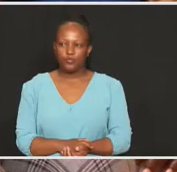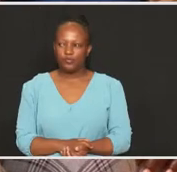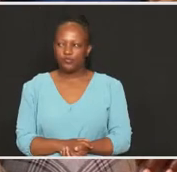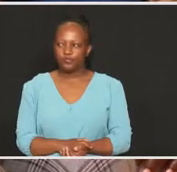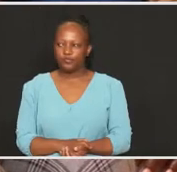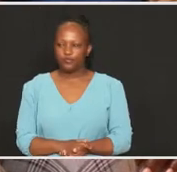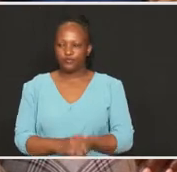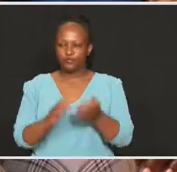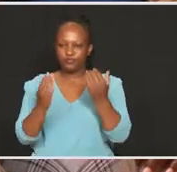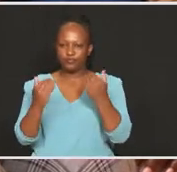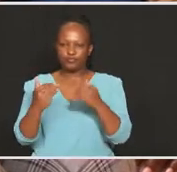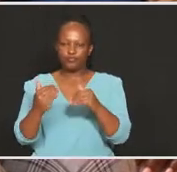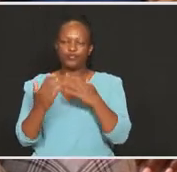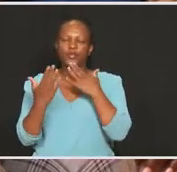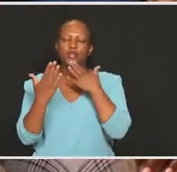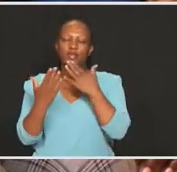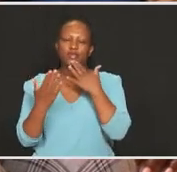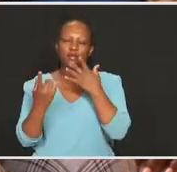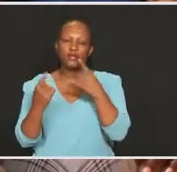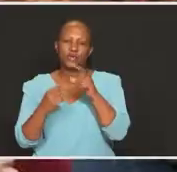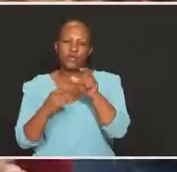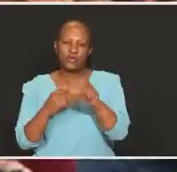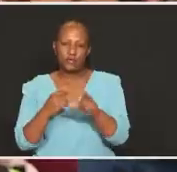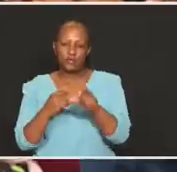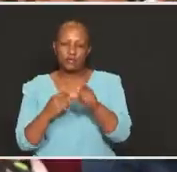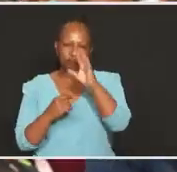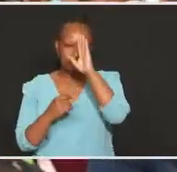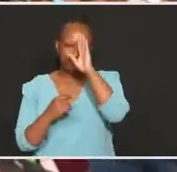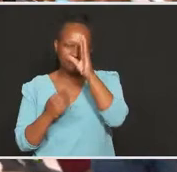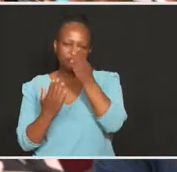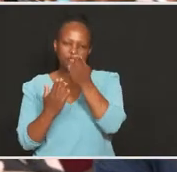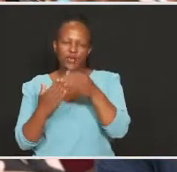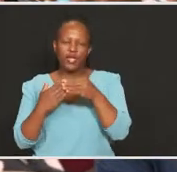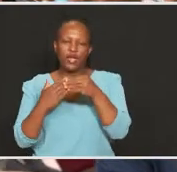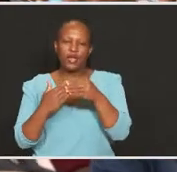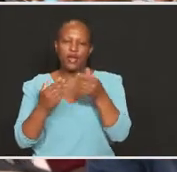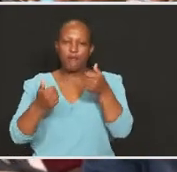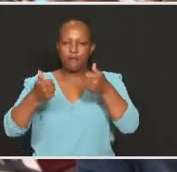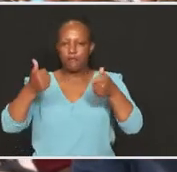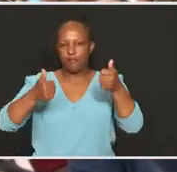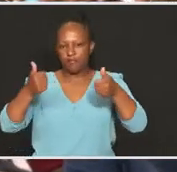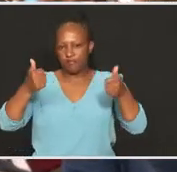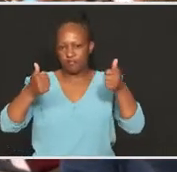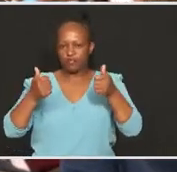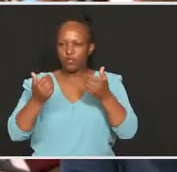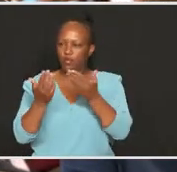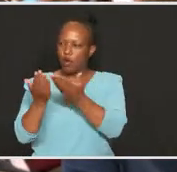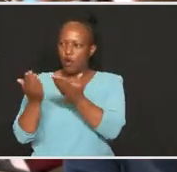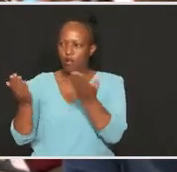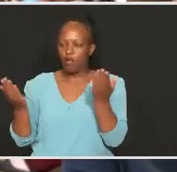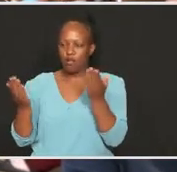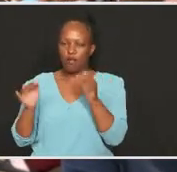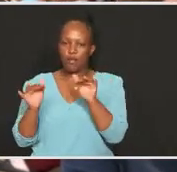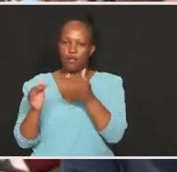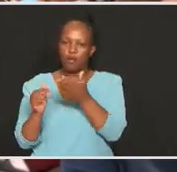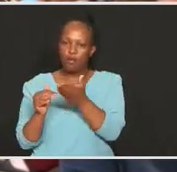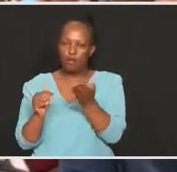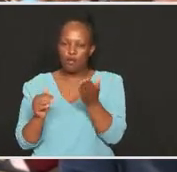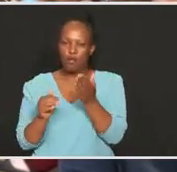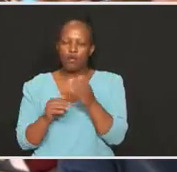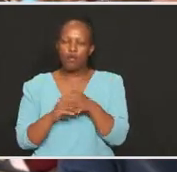thanks thanks chairperson greetings to all leadership and all the house my name